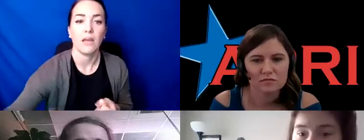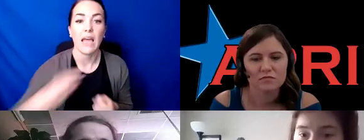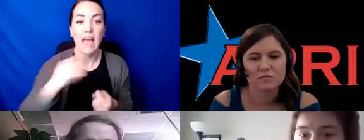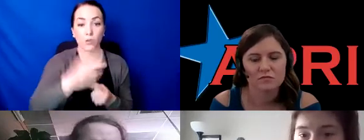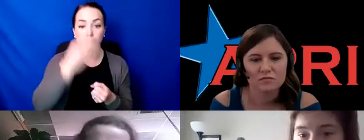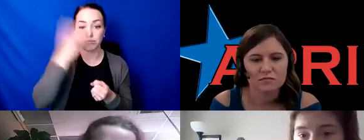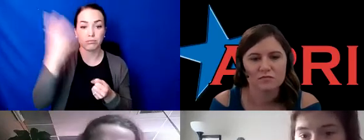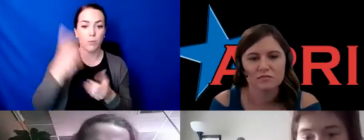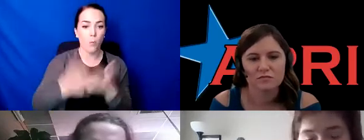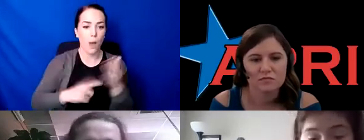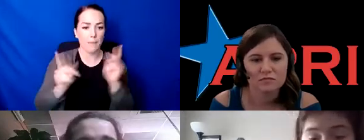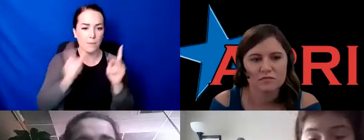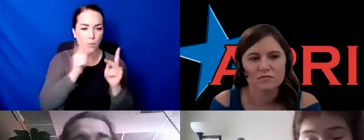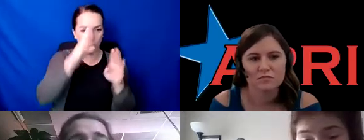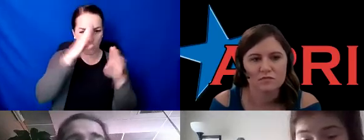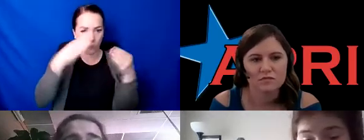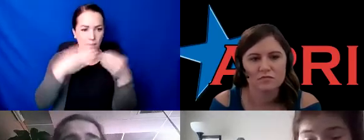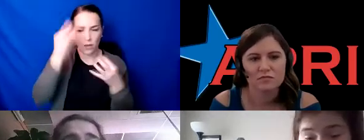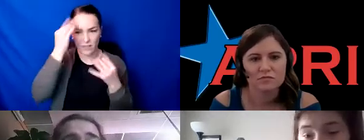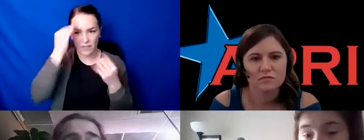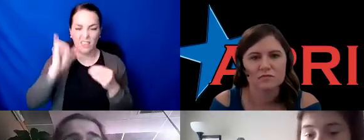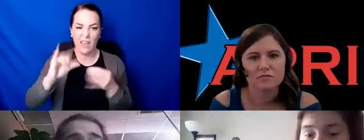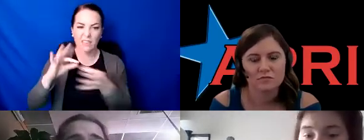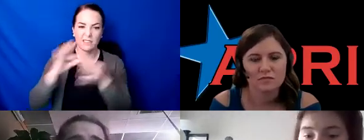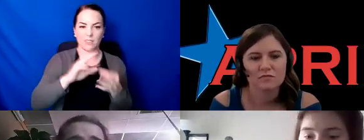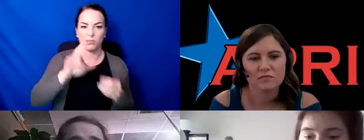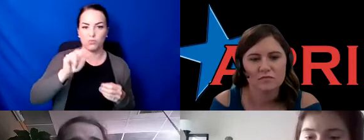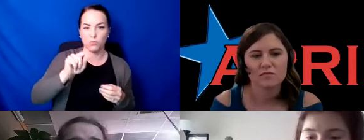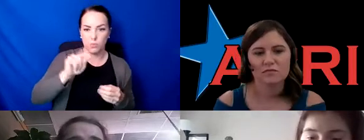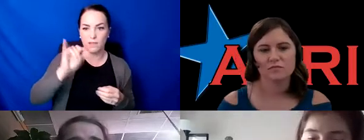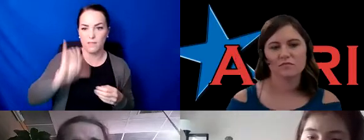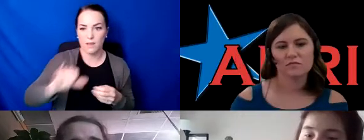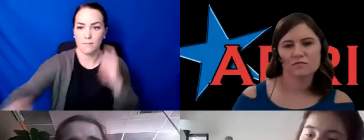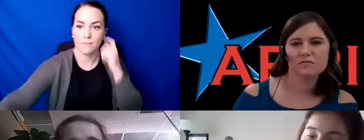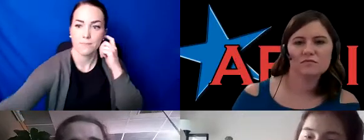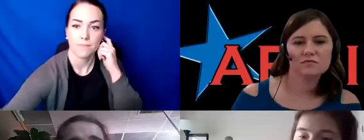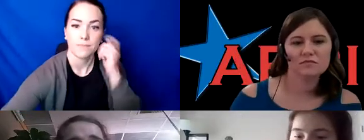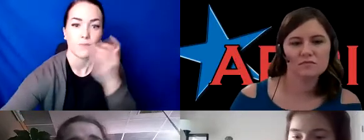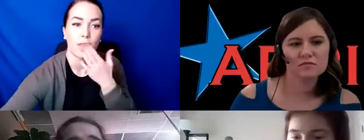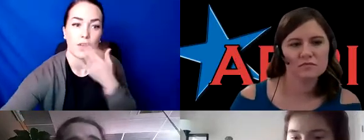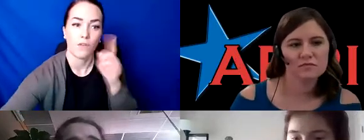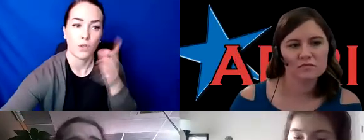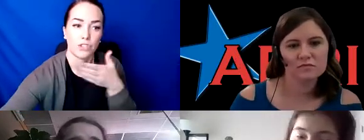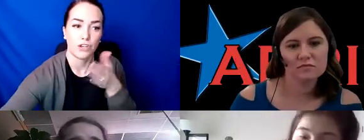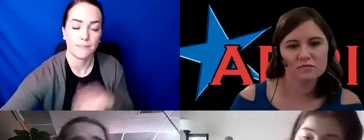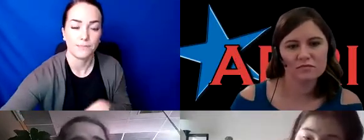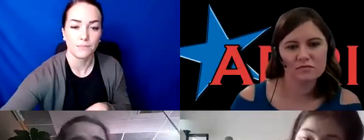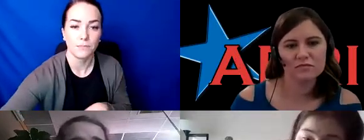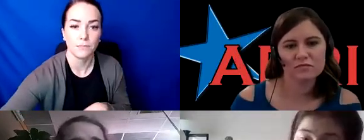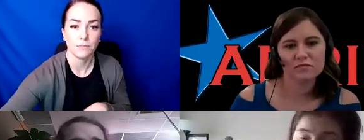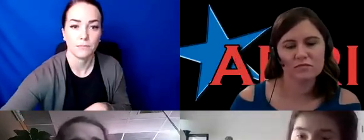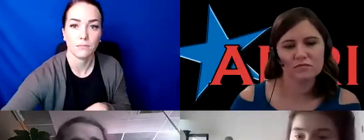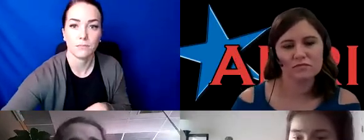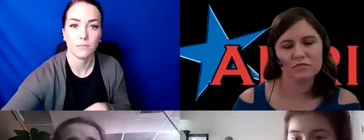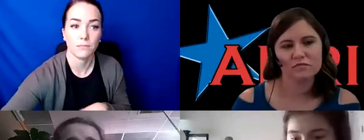closed-minded people are thinking. I think that's the root, the core of it, really. So thank you. Yeah, I didn't really know it was an issue. Like I